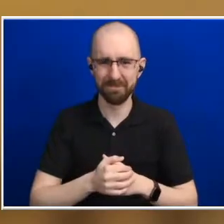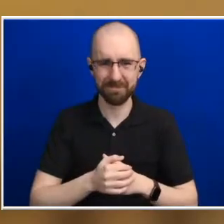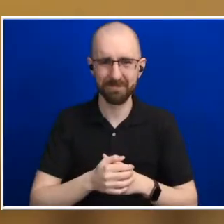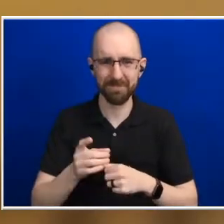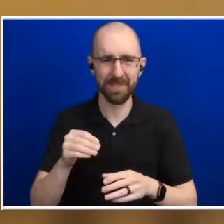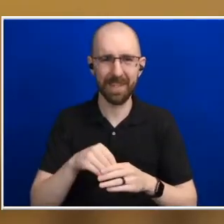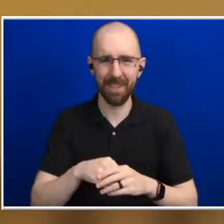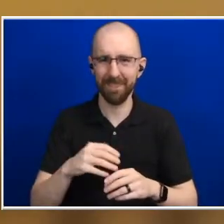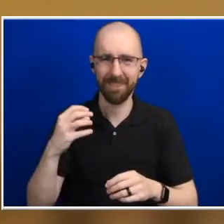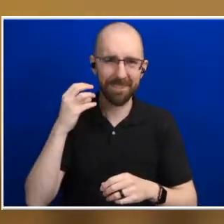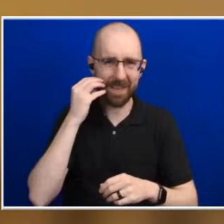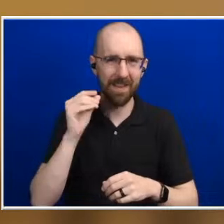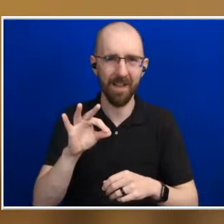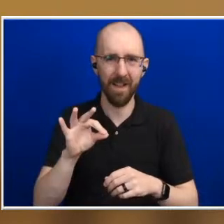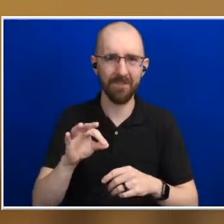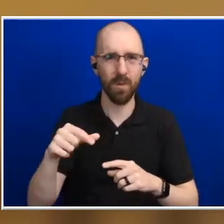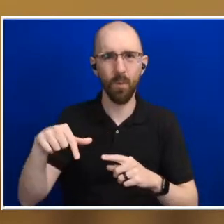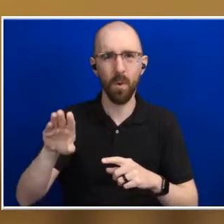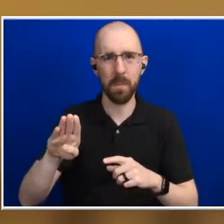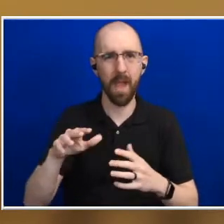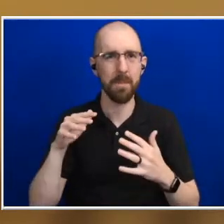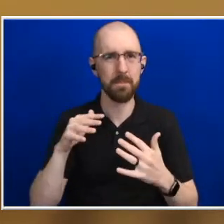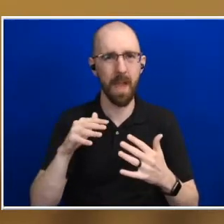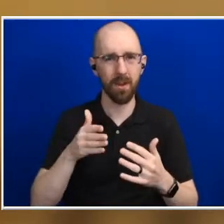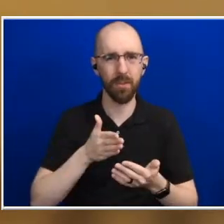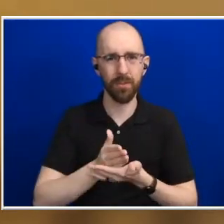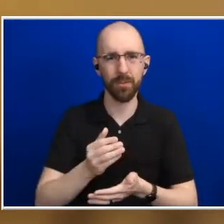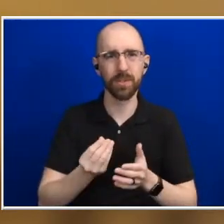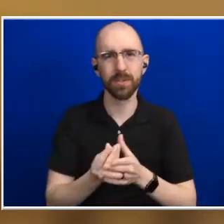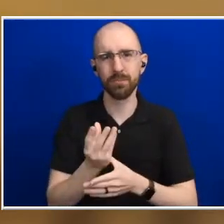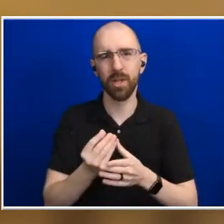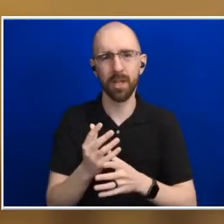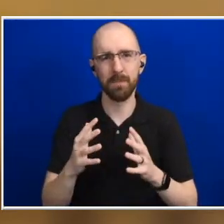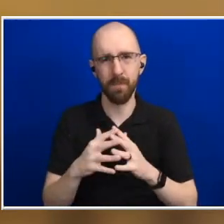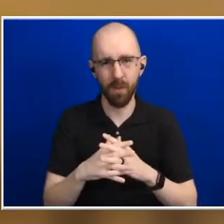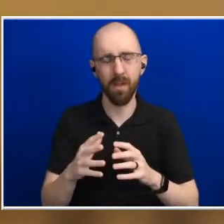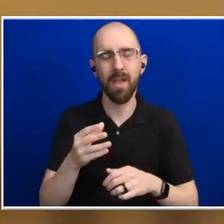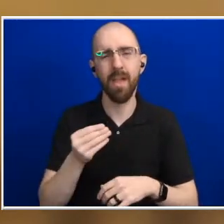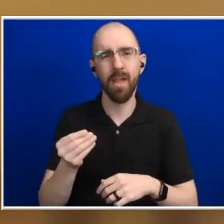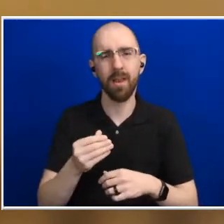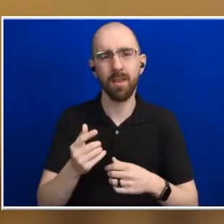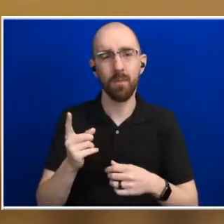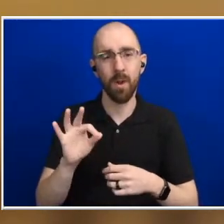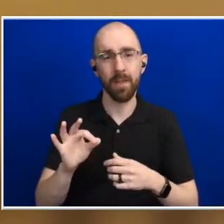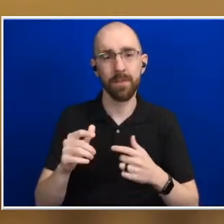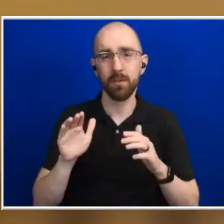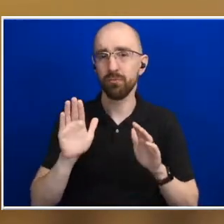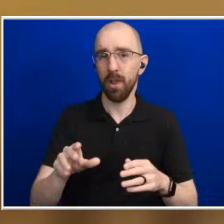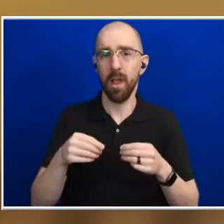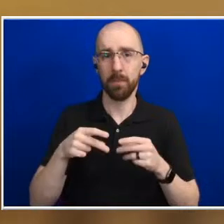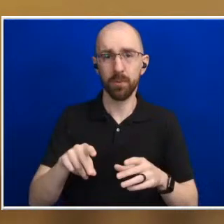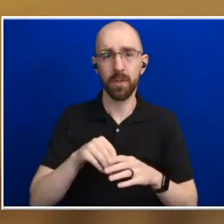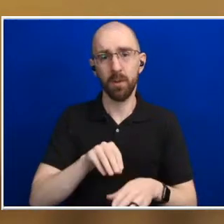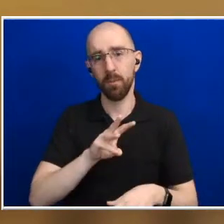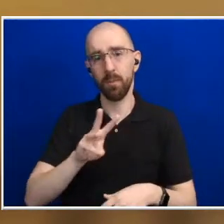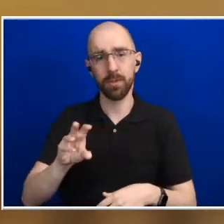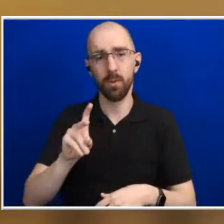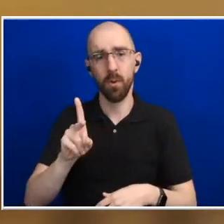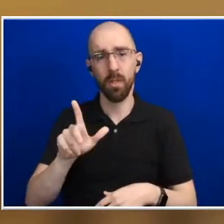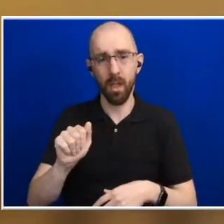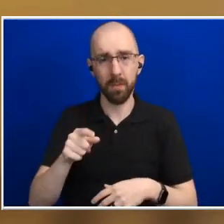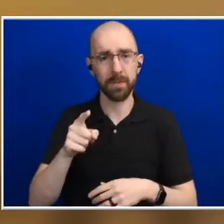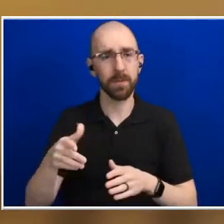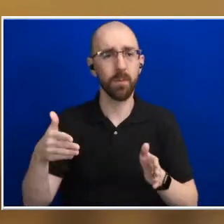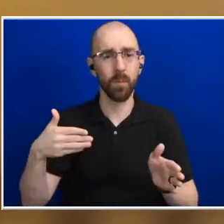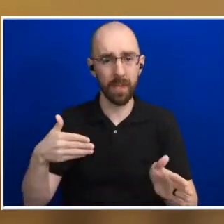a quarterback battle here through spring ball, and one of the great opportunities in Western Oklahoma is the wind